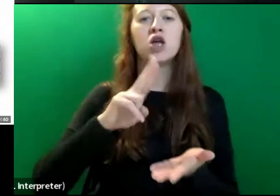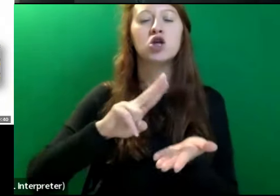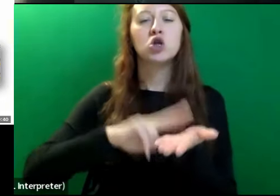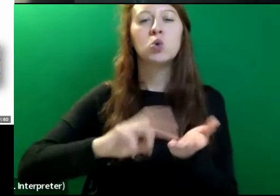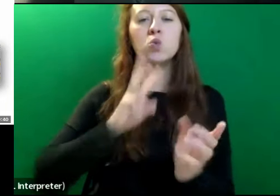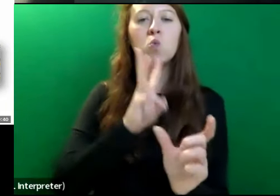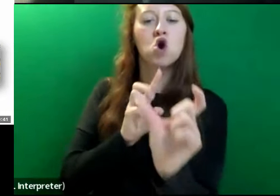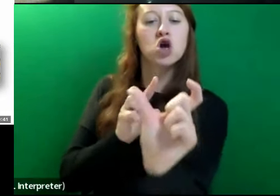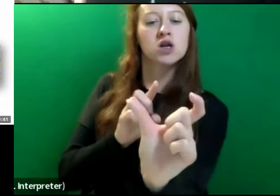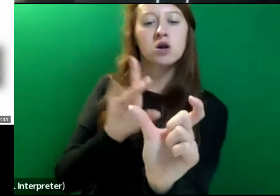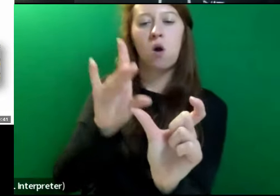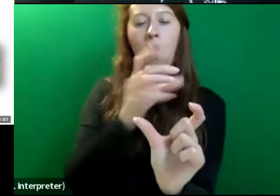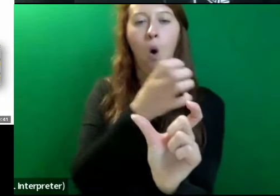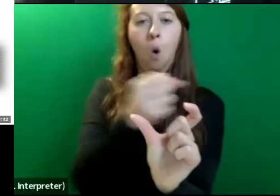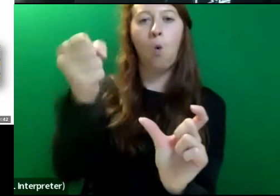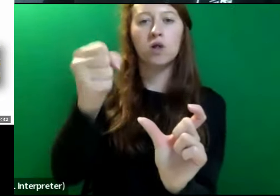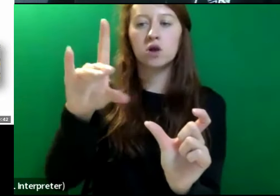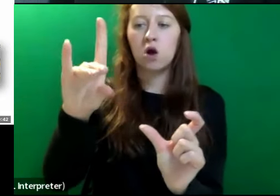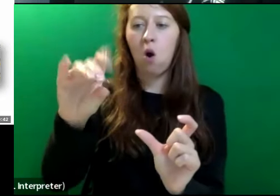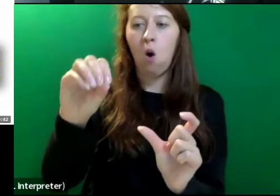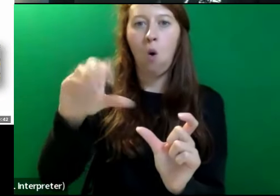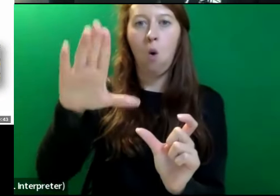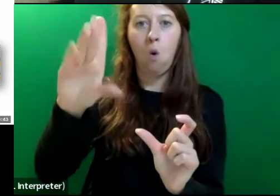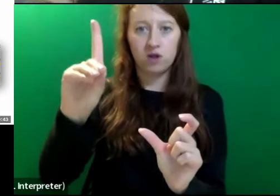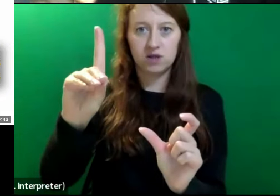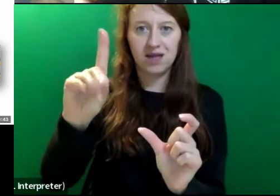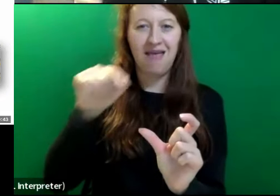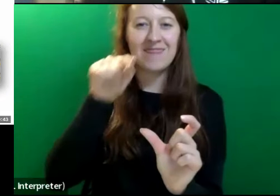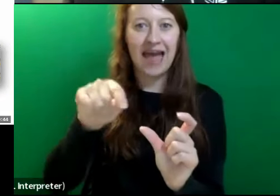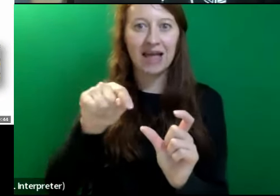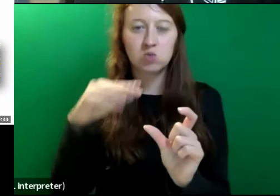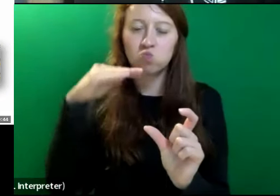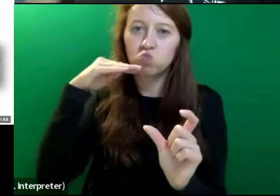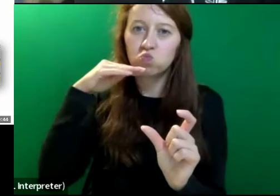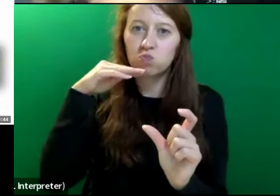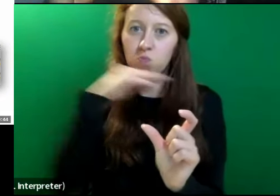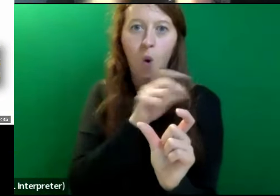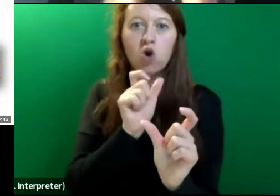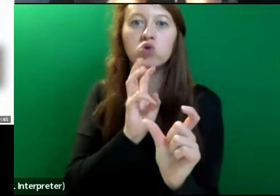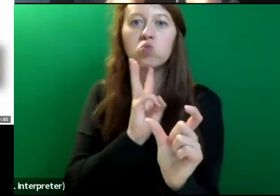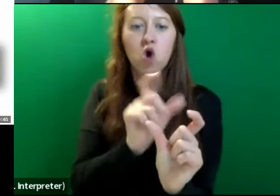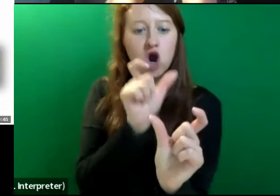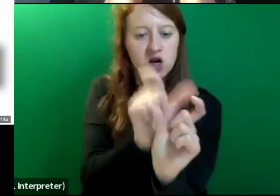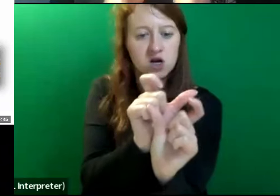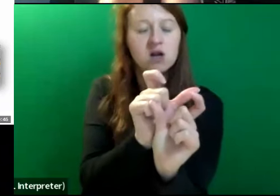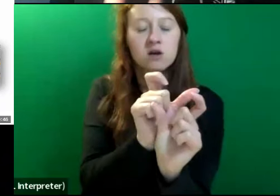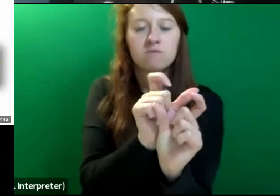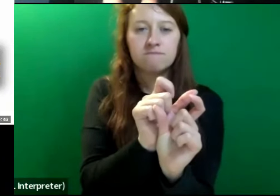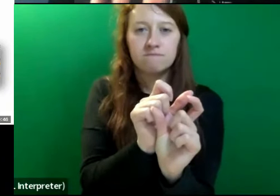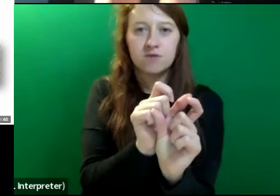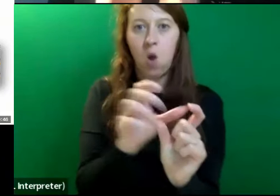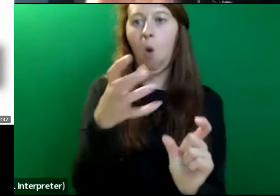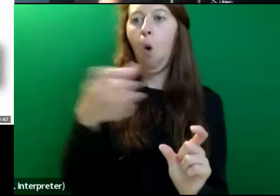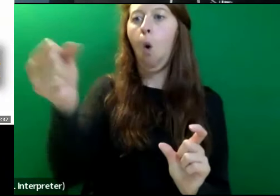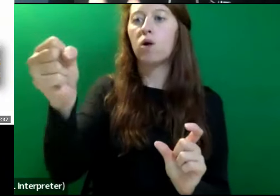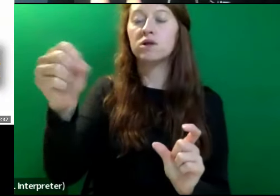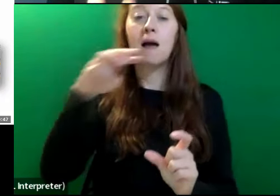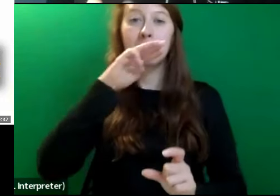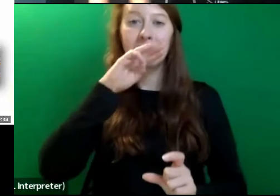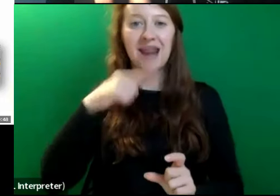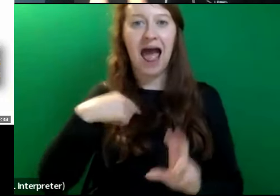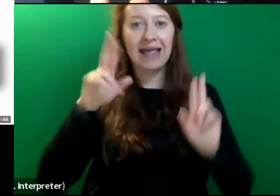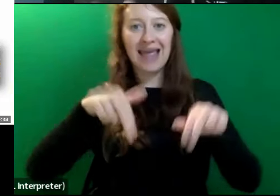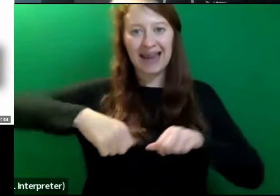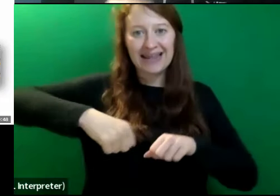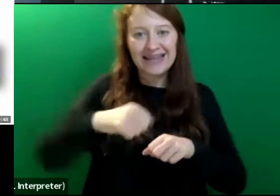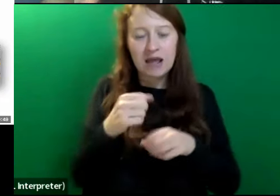keyword hold. Also, by using the keyword hold, it allowed me to keep the grammatical class and know which